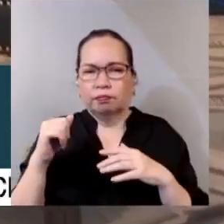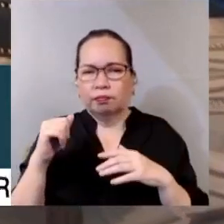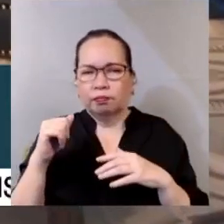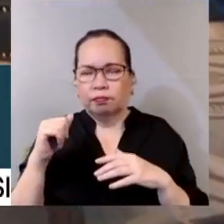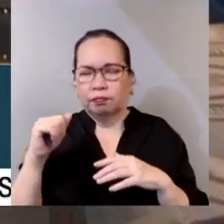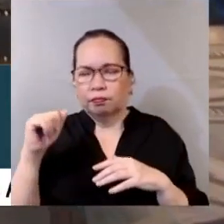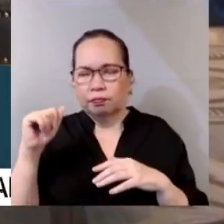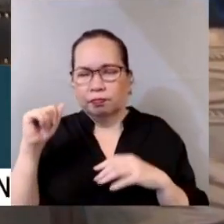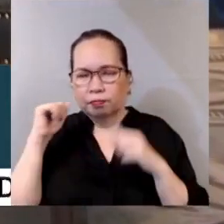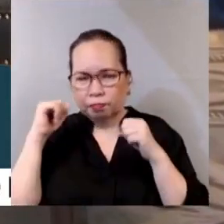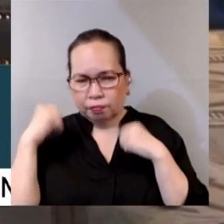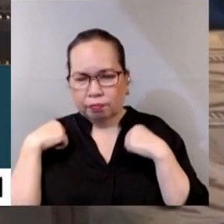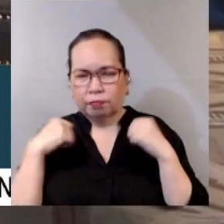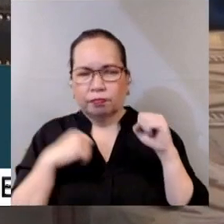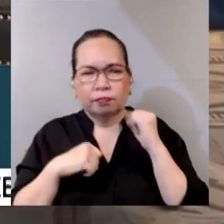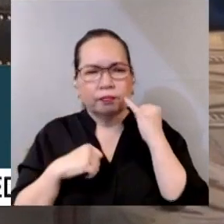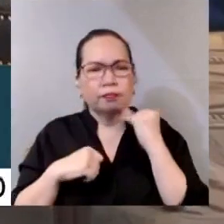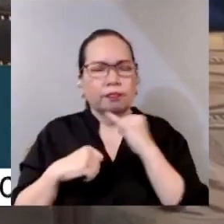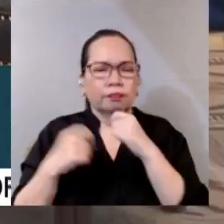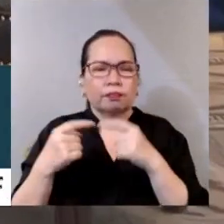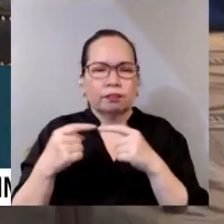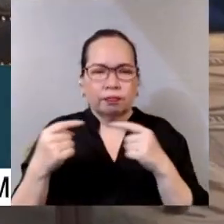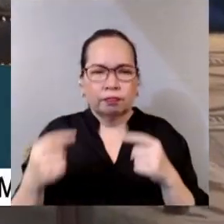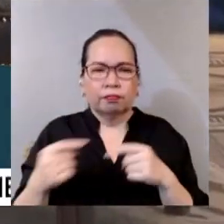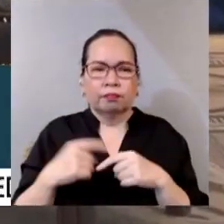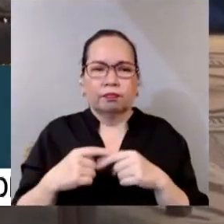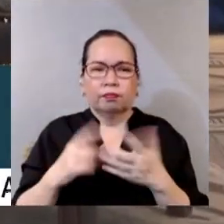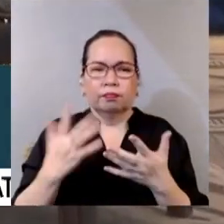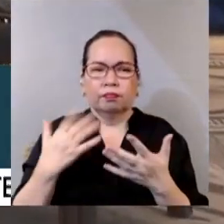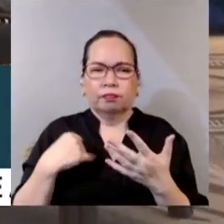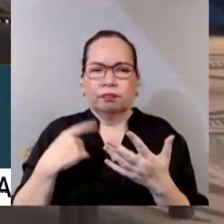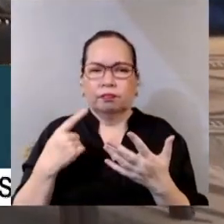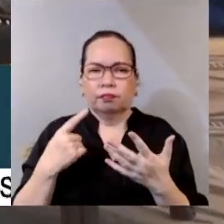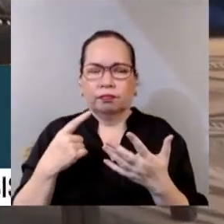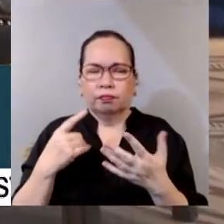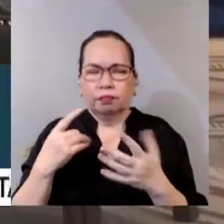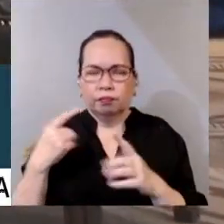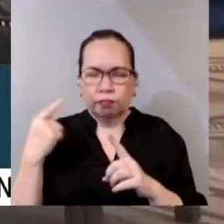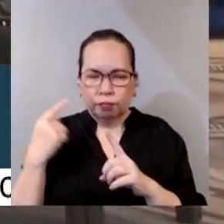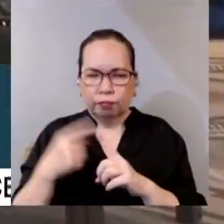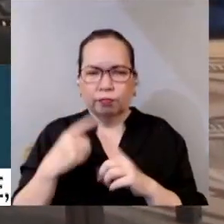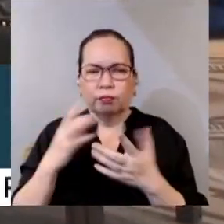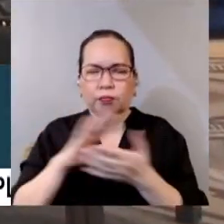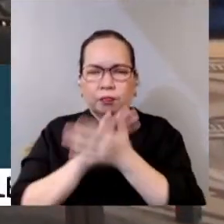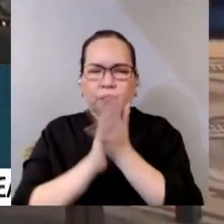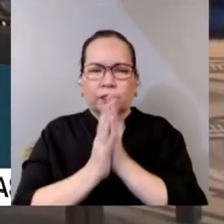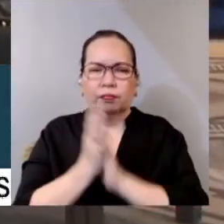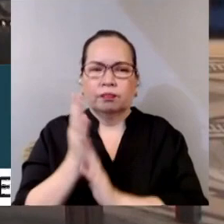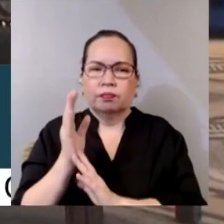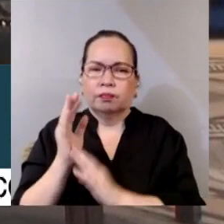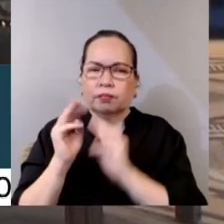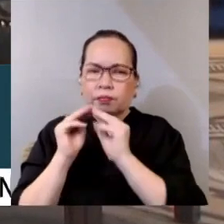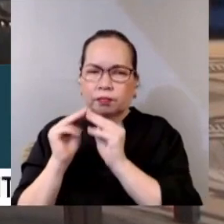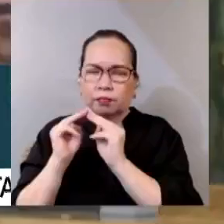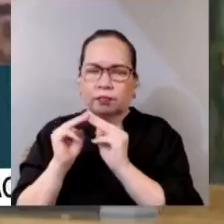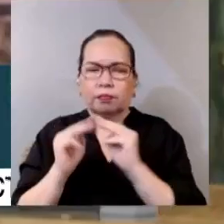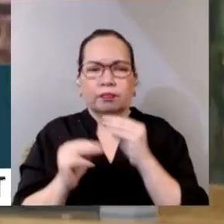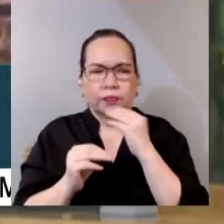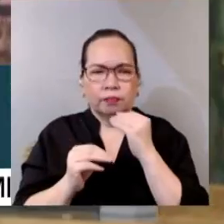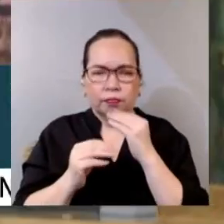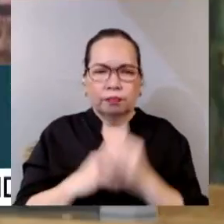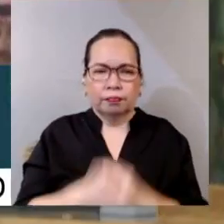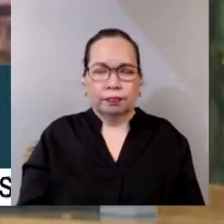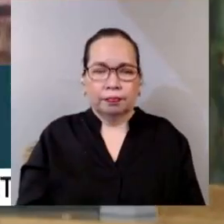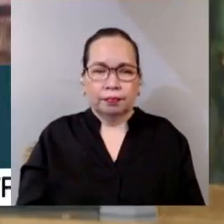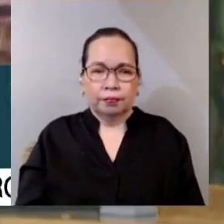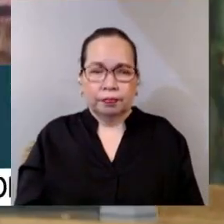achieve reconciliation between the Islamic world and the Jewish state, and advance a genuine peace between Israel and the Palestinians. But